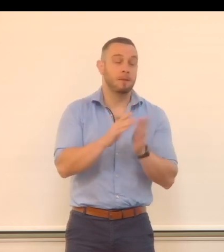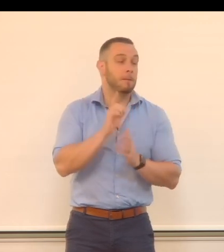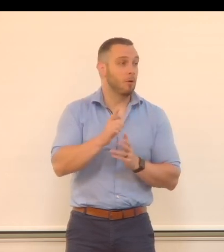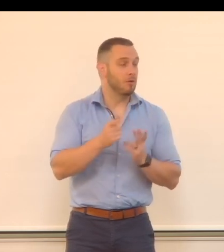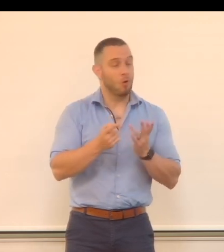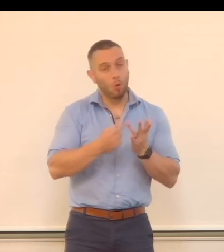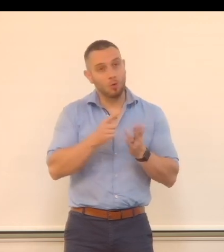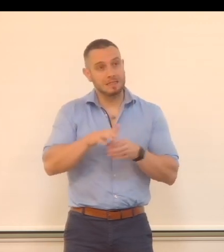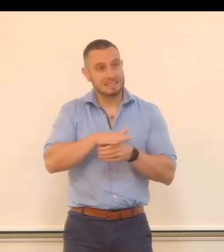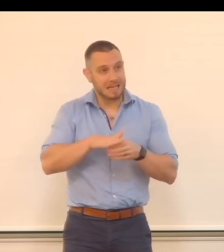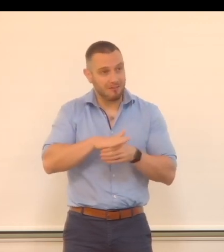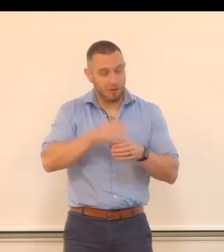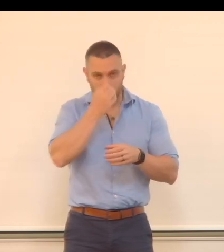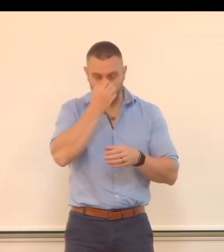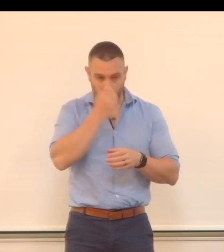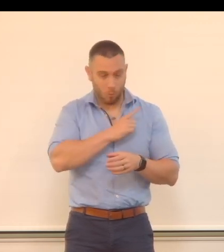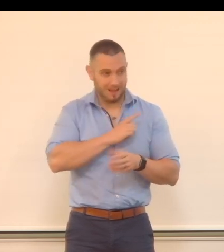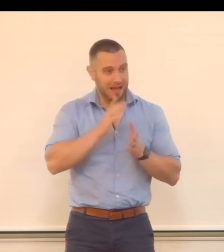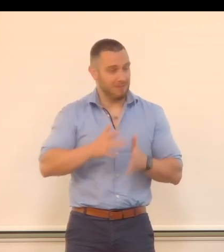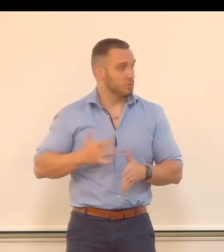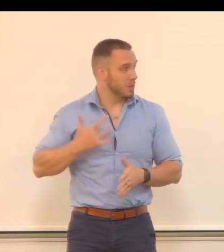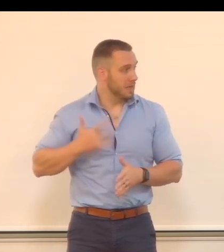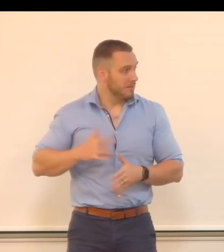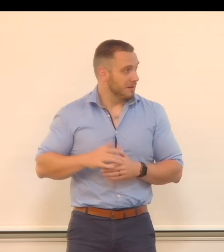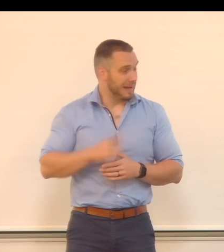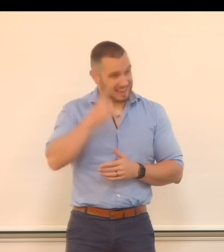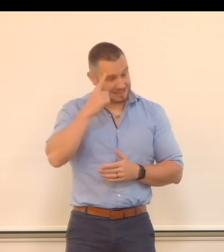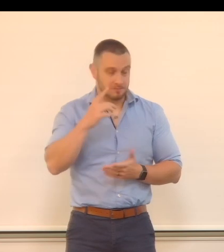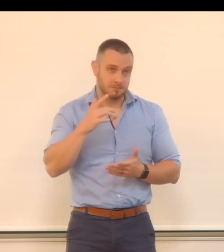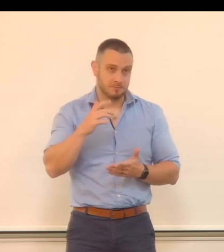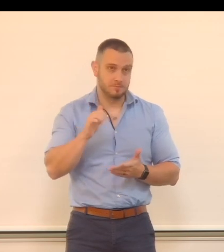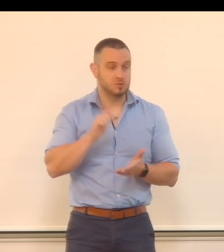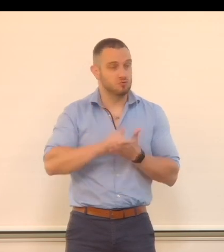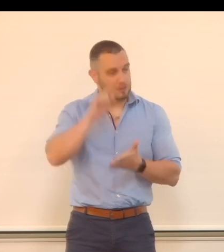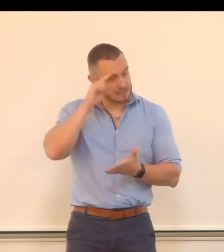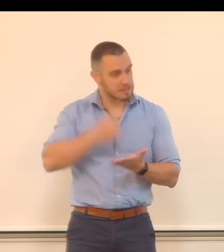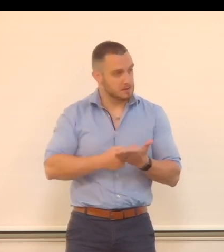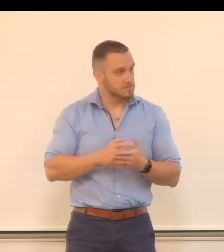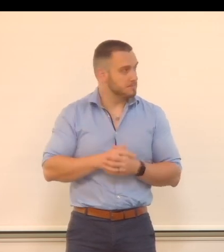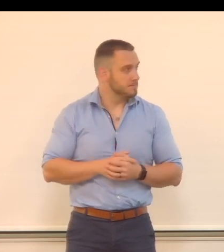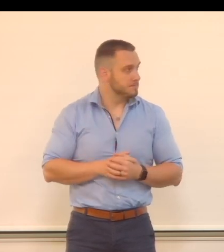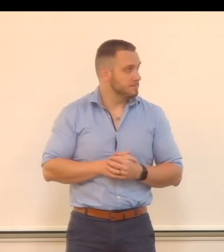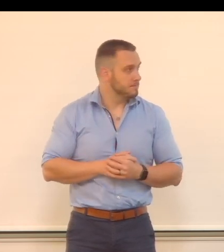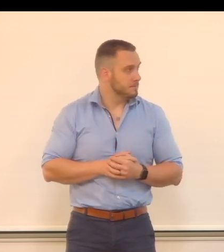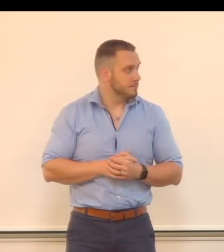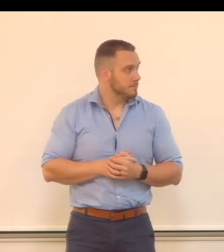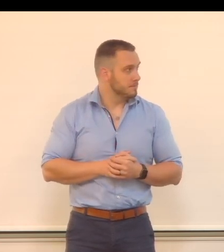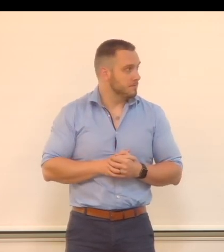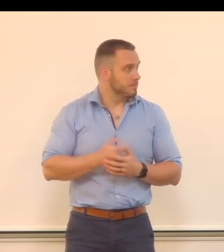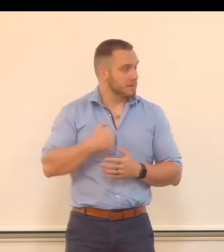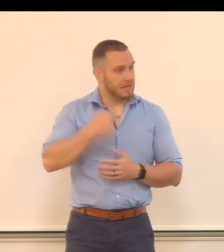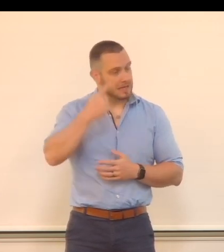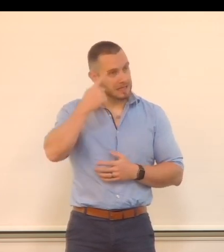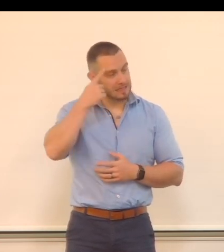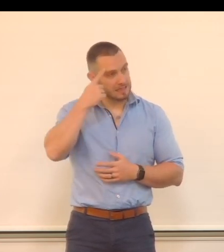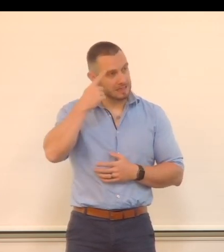another scenario for a reason why they had to live, I think they made the right decision. And I think that